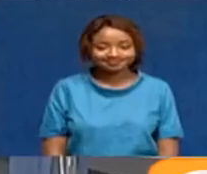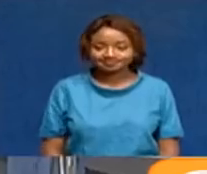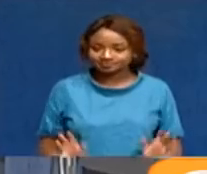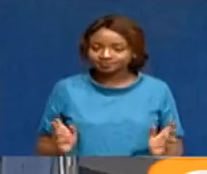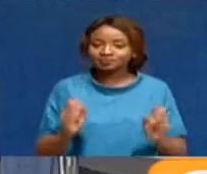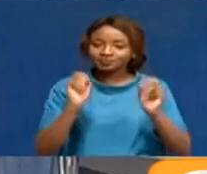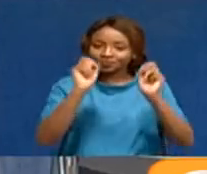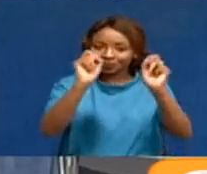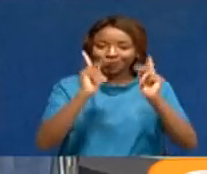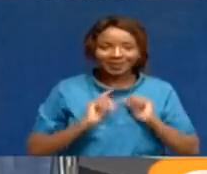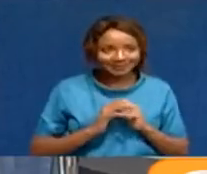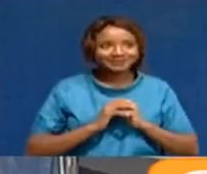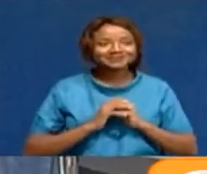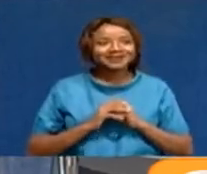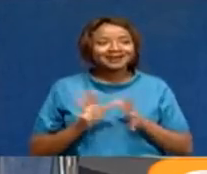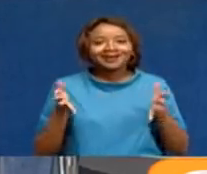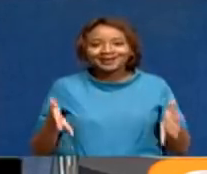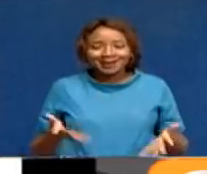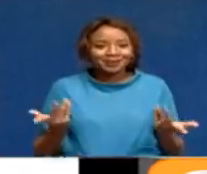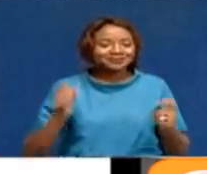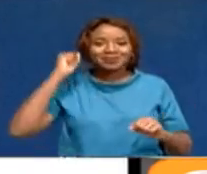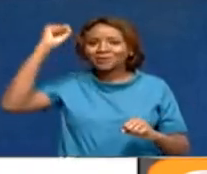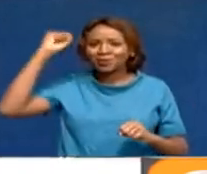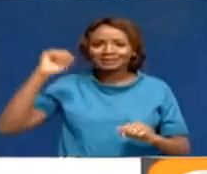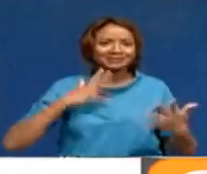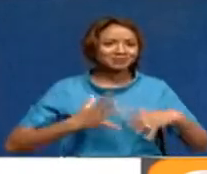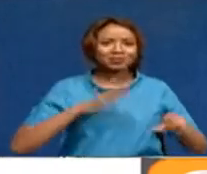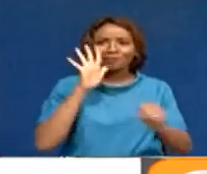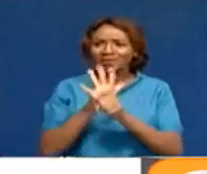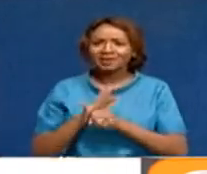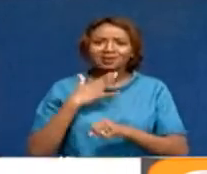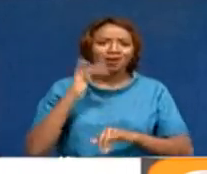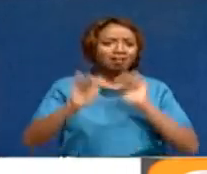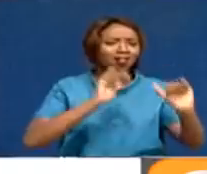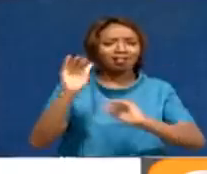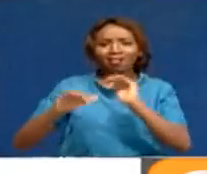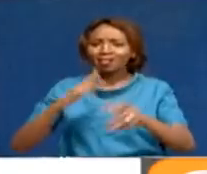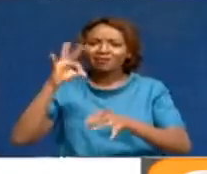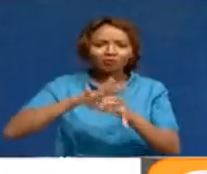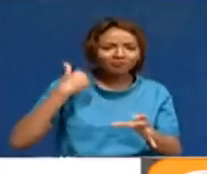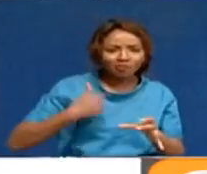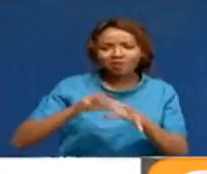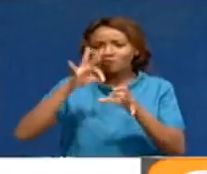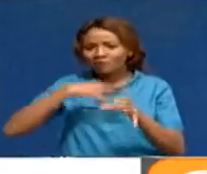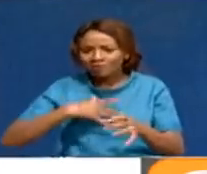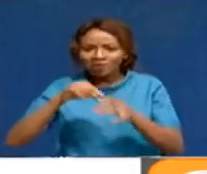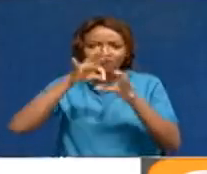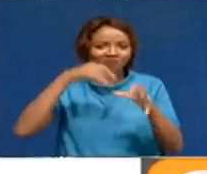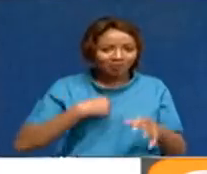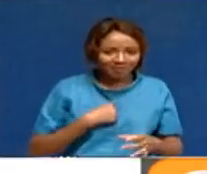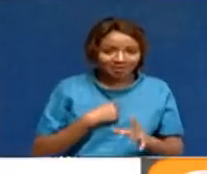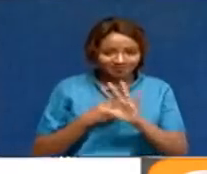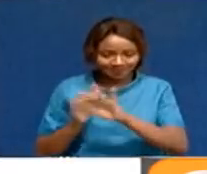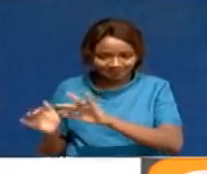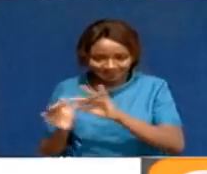All right, so we're in the political season and everybody is trying their best to galvanize their votes, right? Events are happening left, right and center. Let's talk about a story that is likely